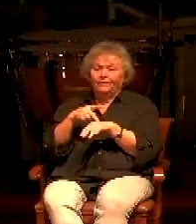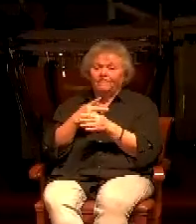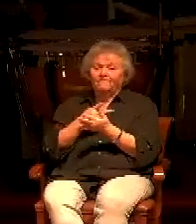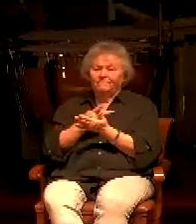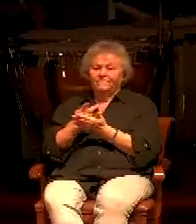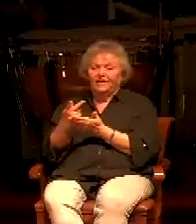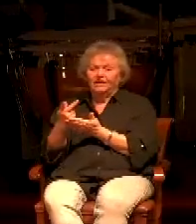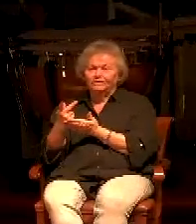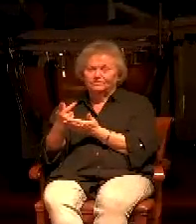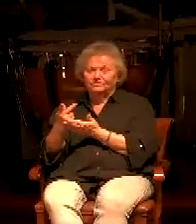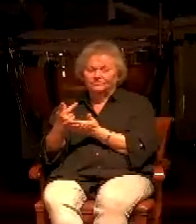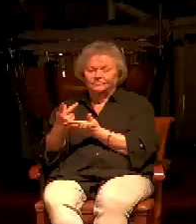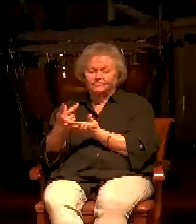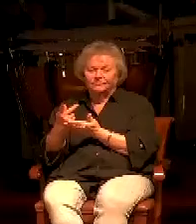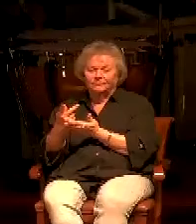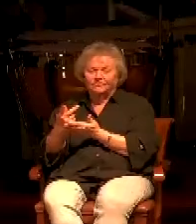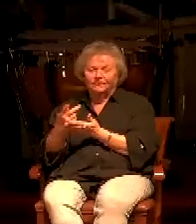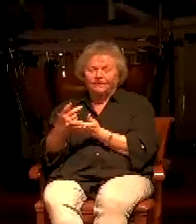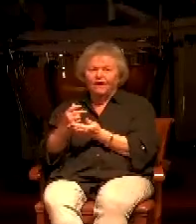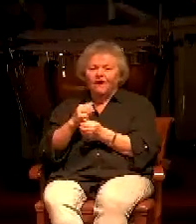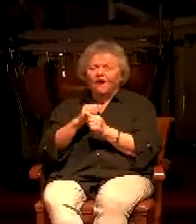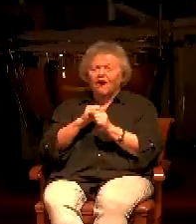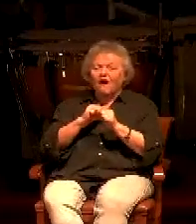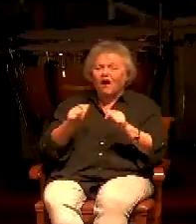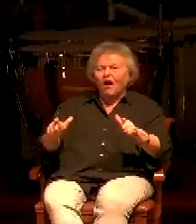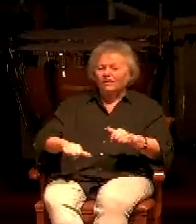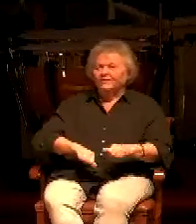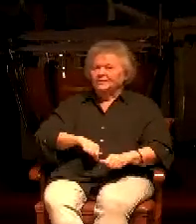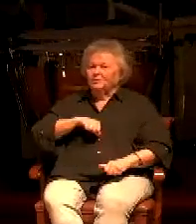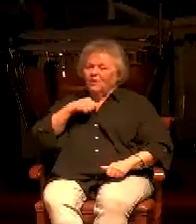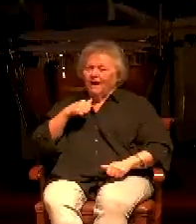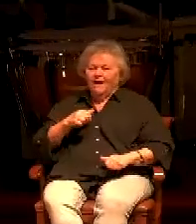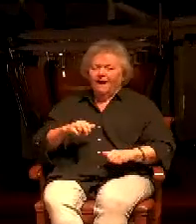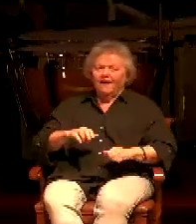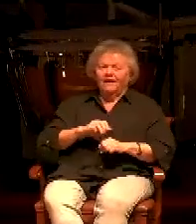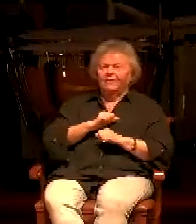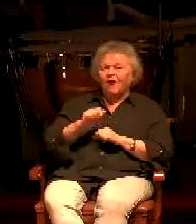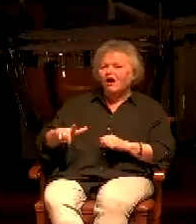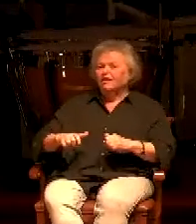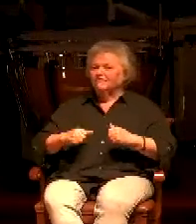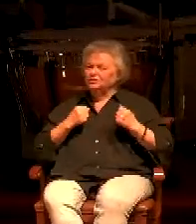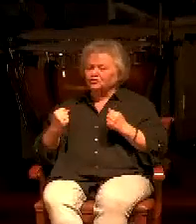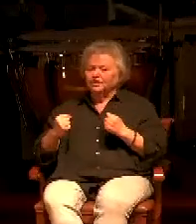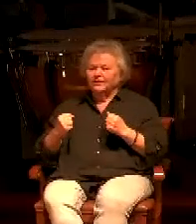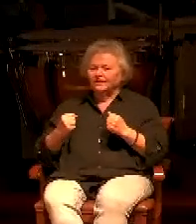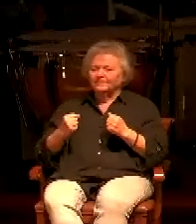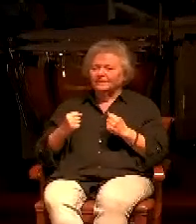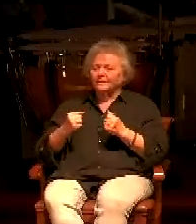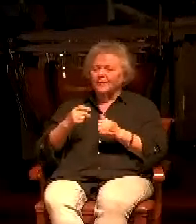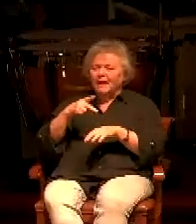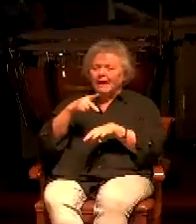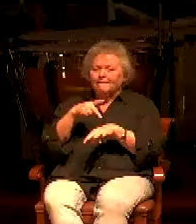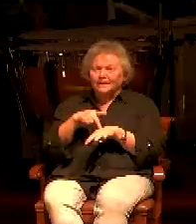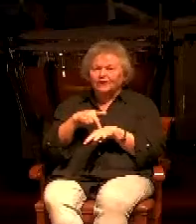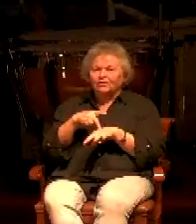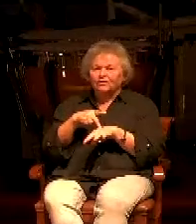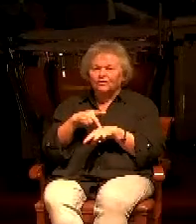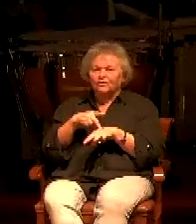strength and all of his pride, when pressed, falls. He